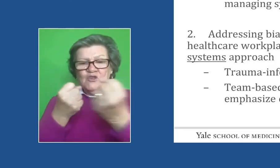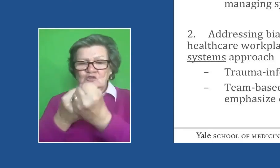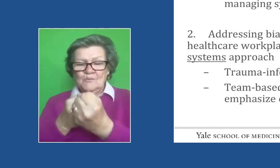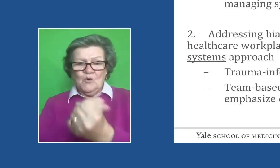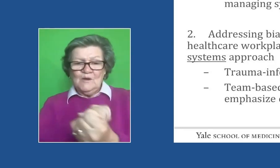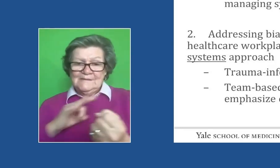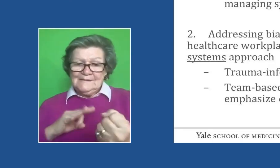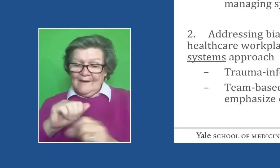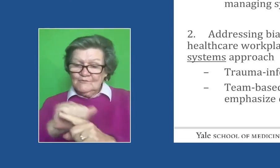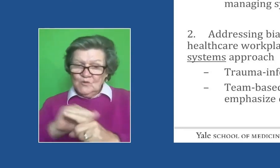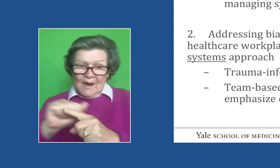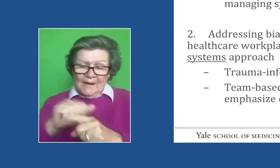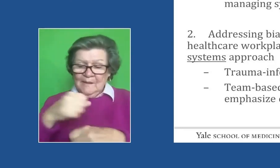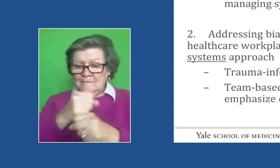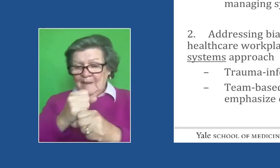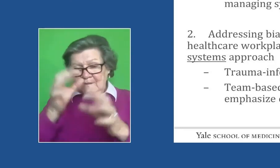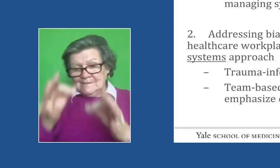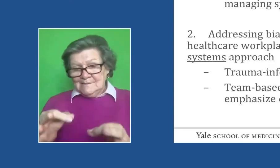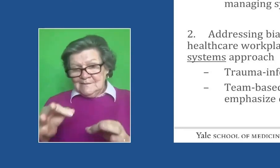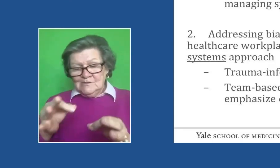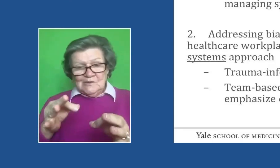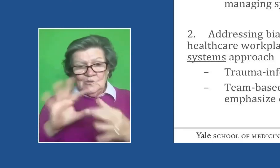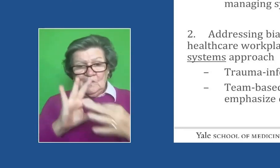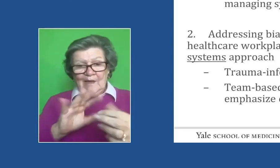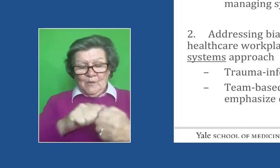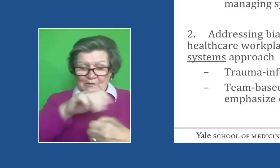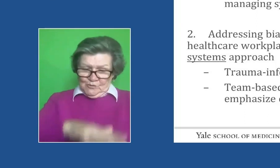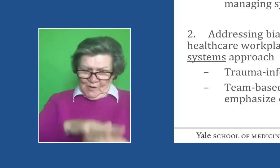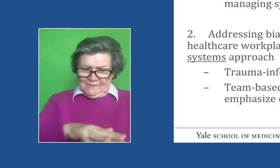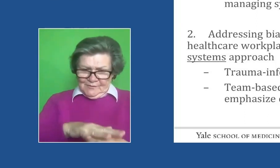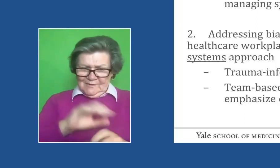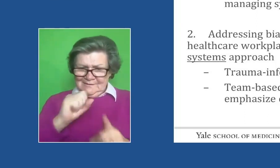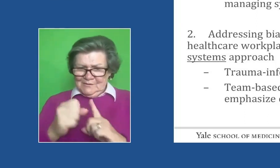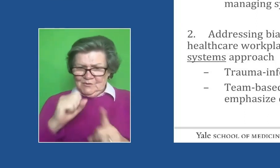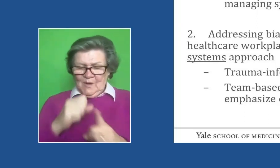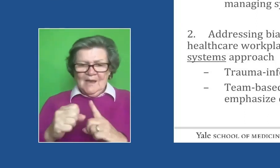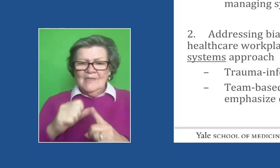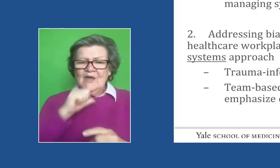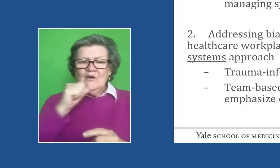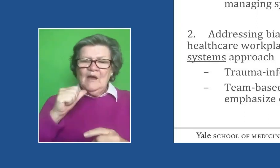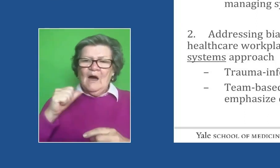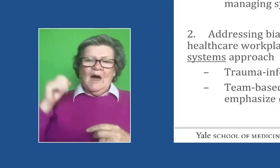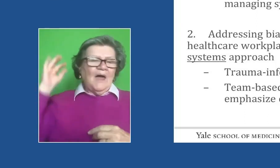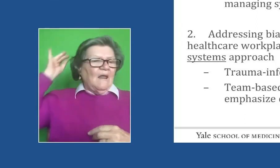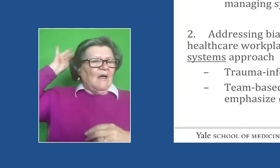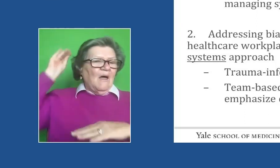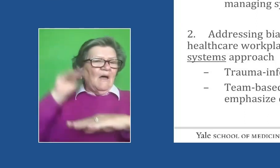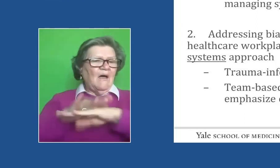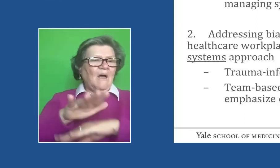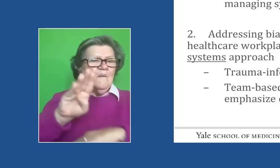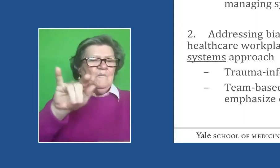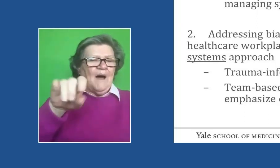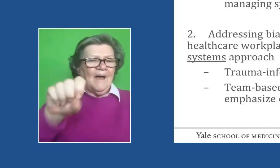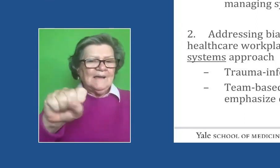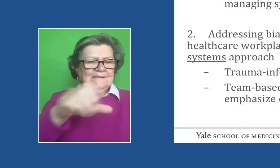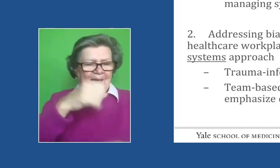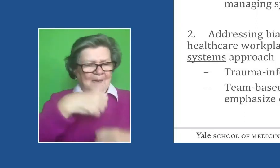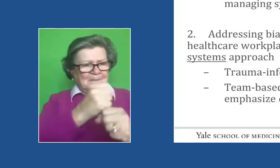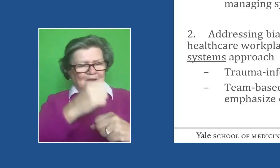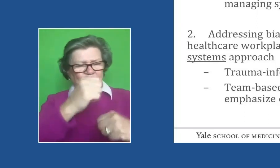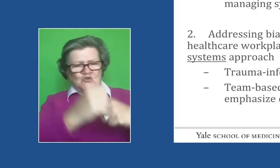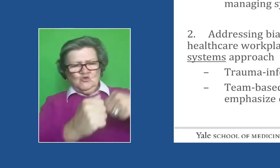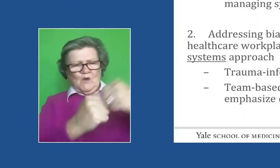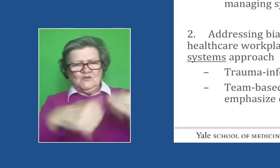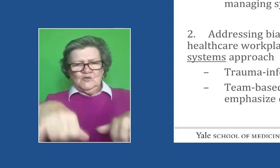so that when they make decisions under stressful conditions, they're not potentially prone to bias, and that we create structured standards to